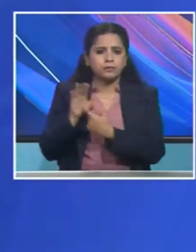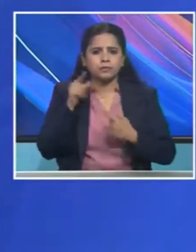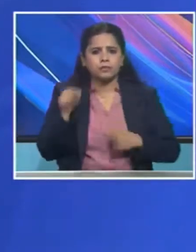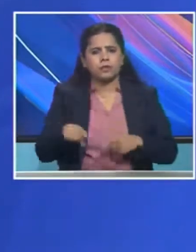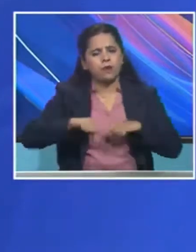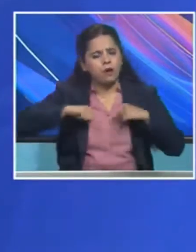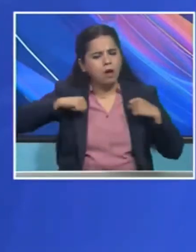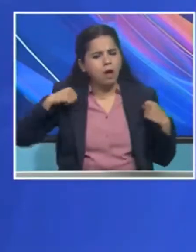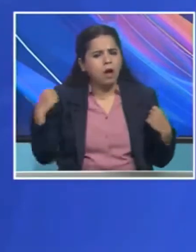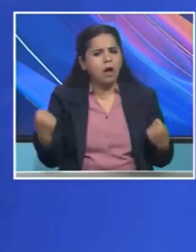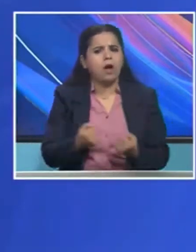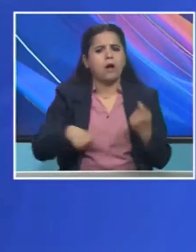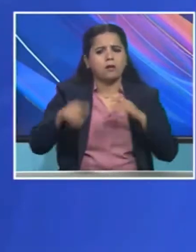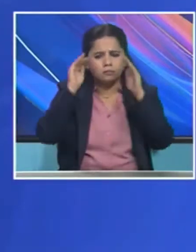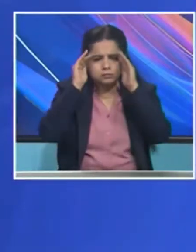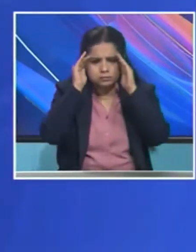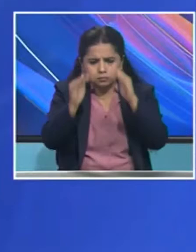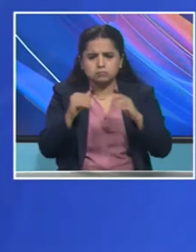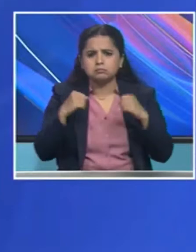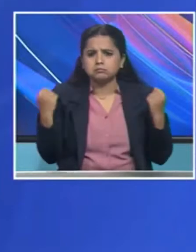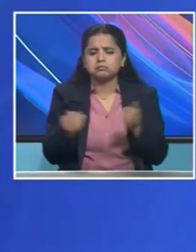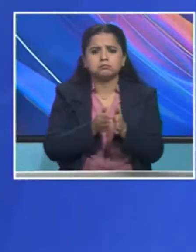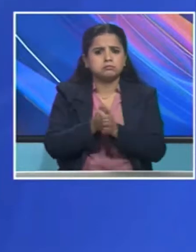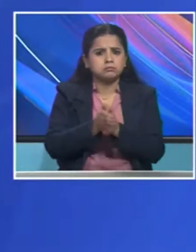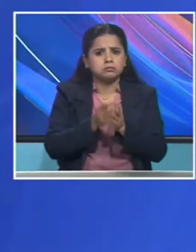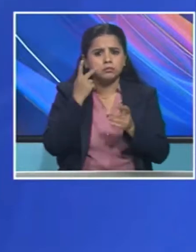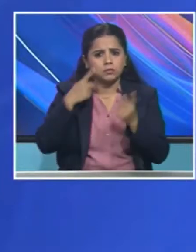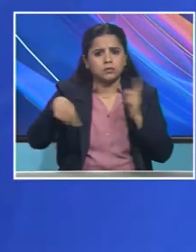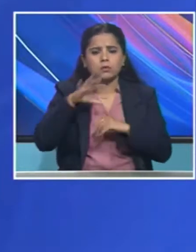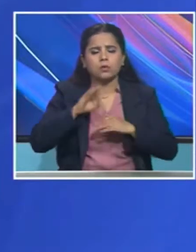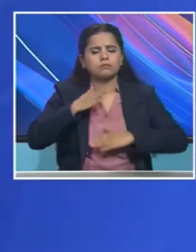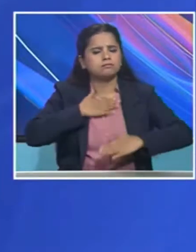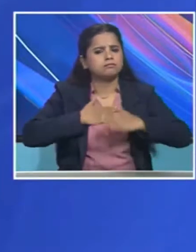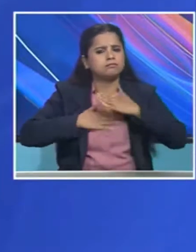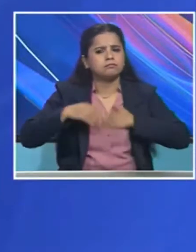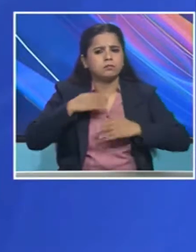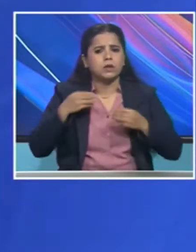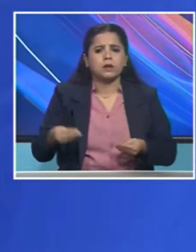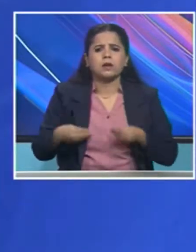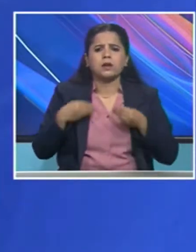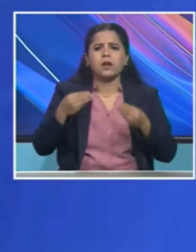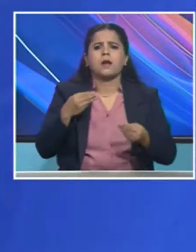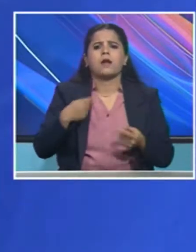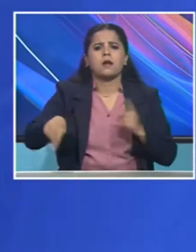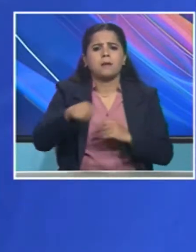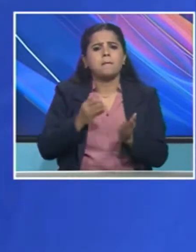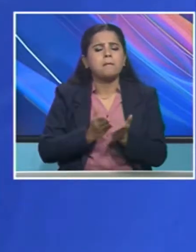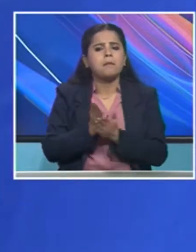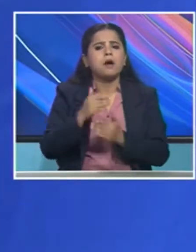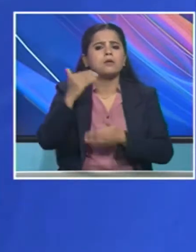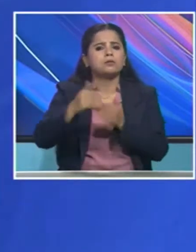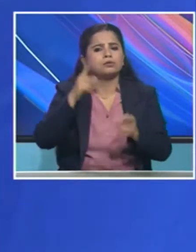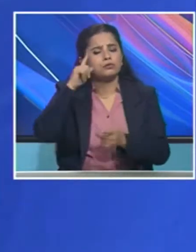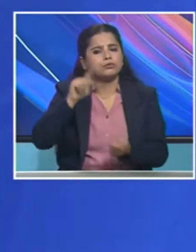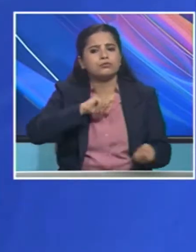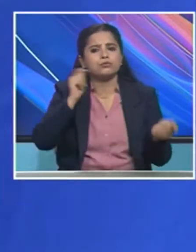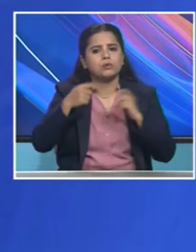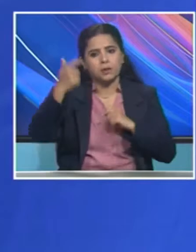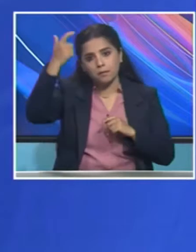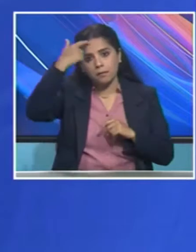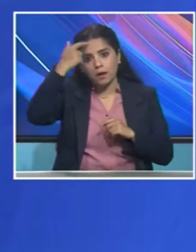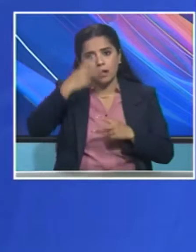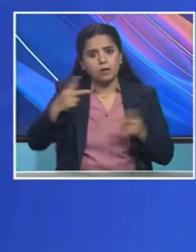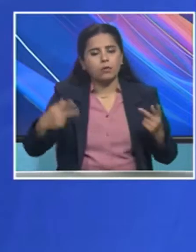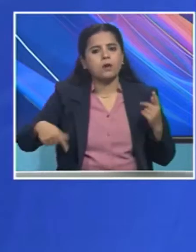work, dedication, courage and of course perseverance gave her the path to chase her individual dream to bring